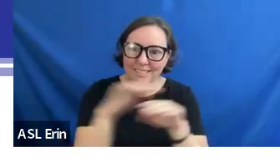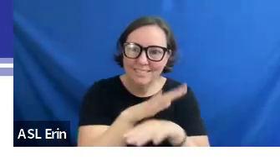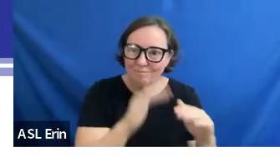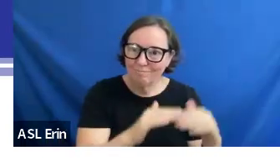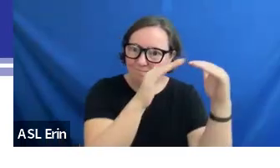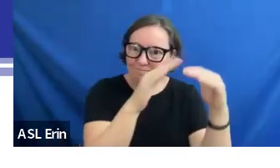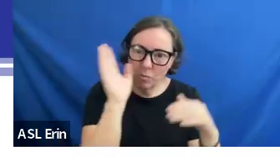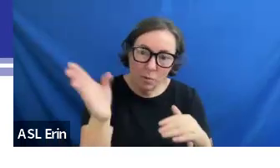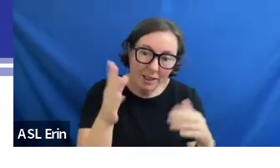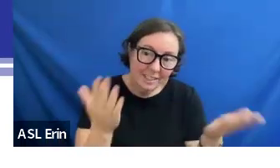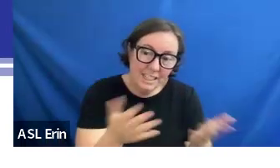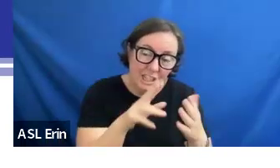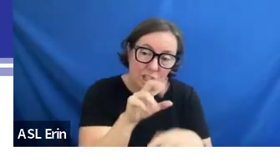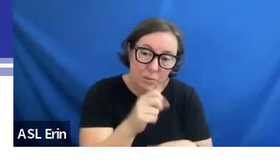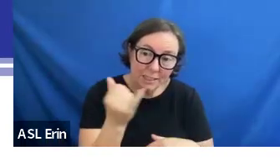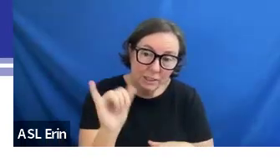in the States.